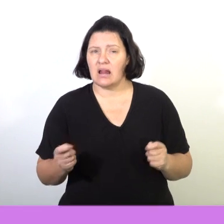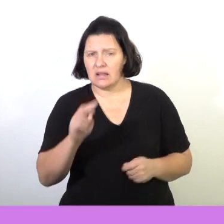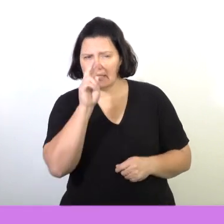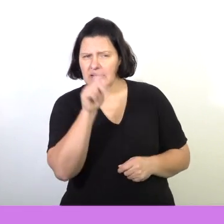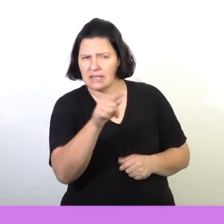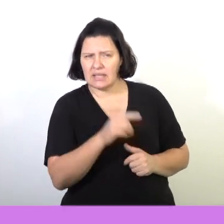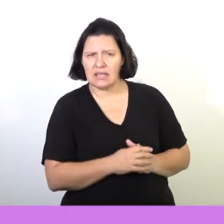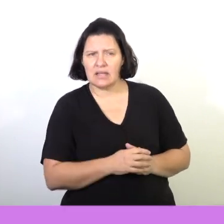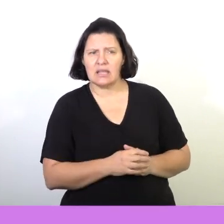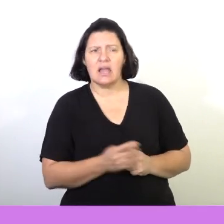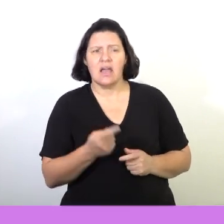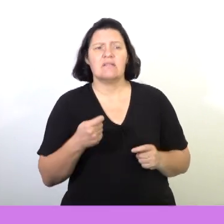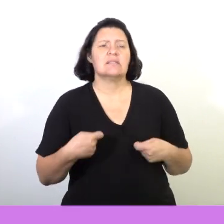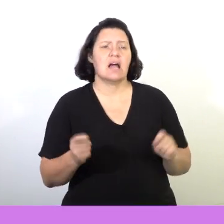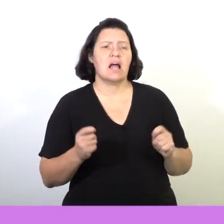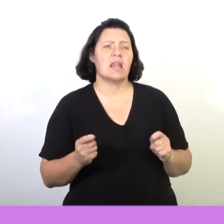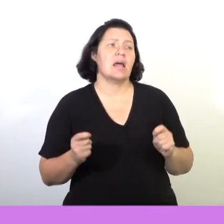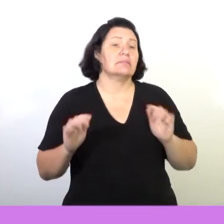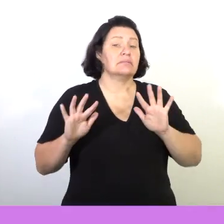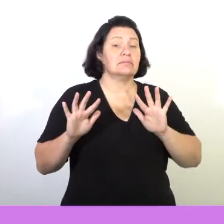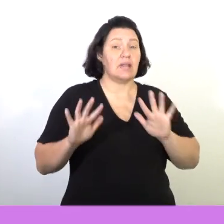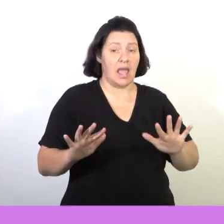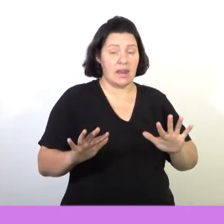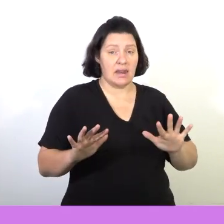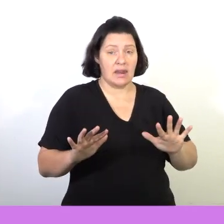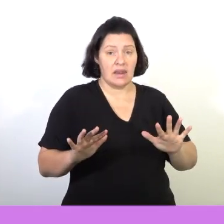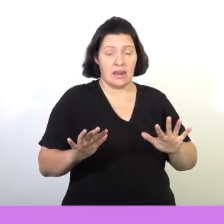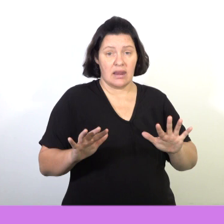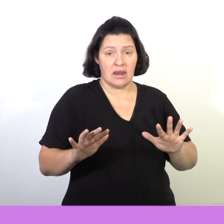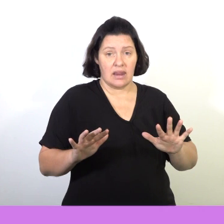5. Take a look at this one. If James sells 10